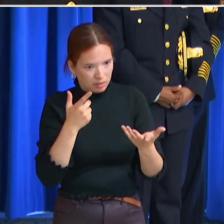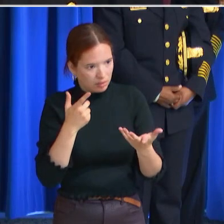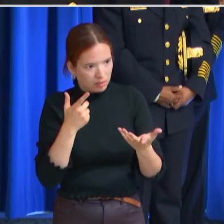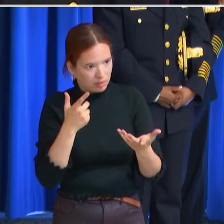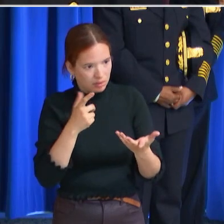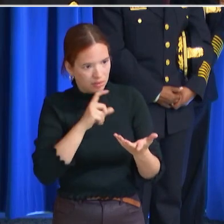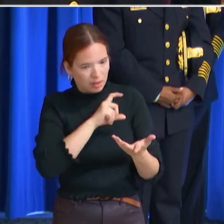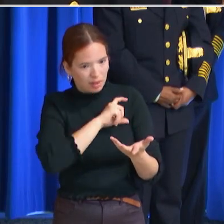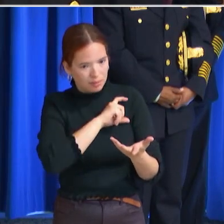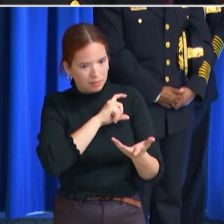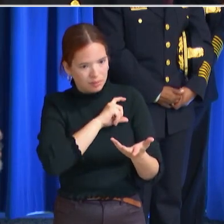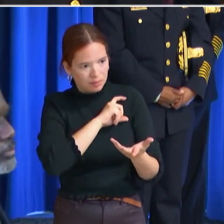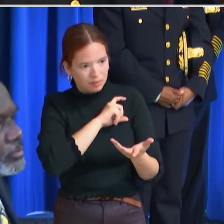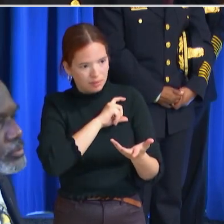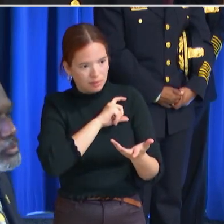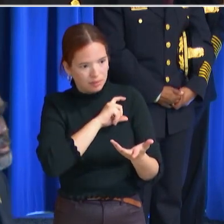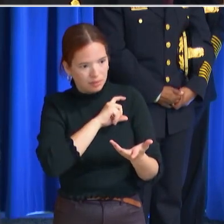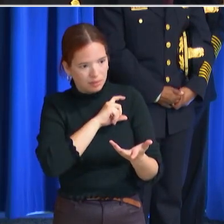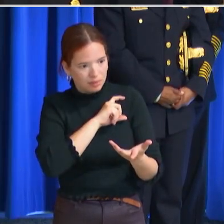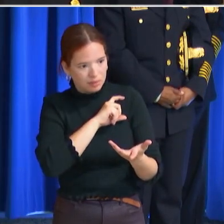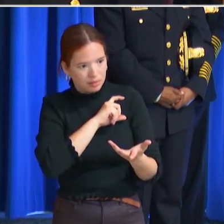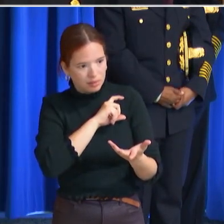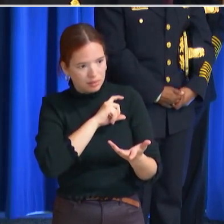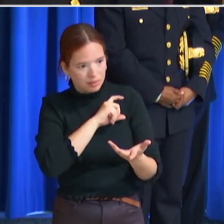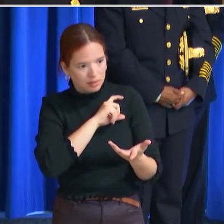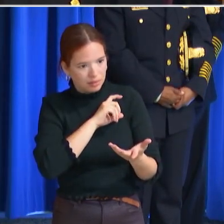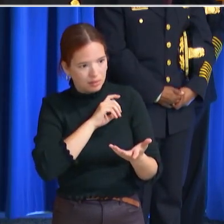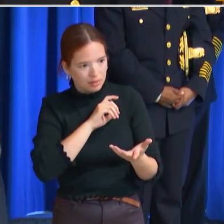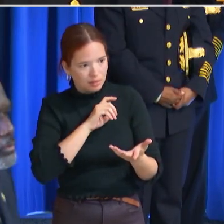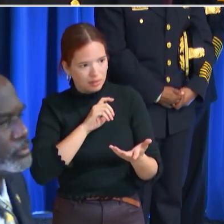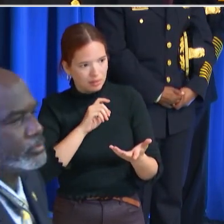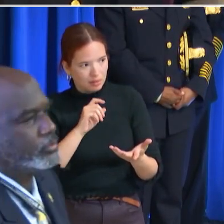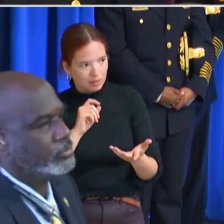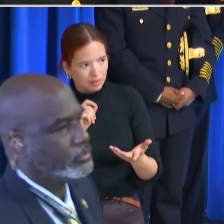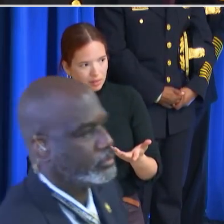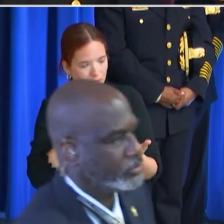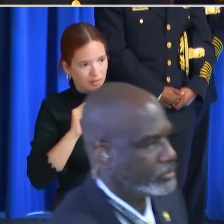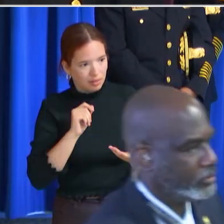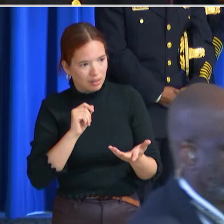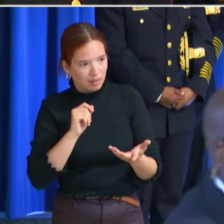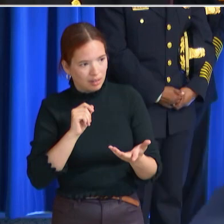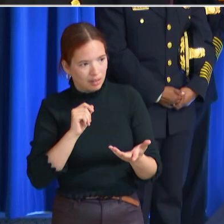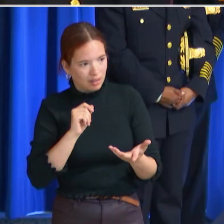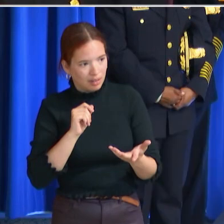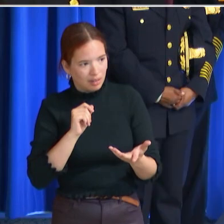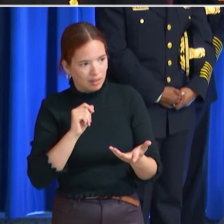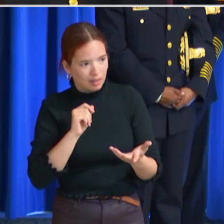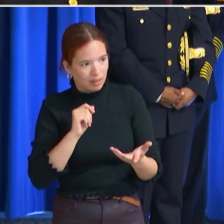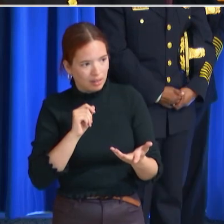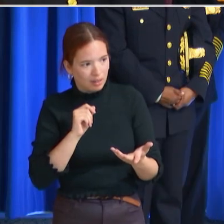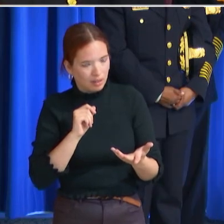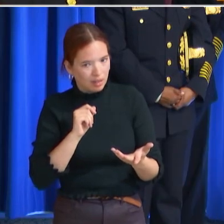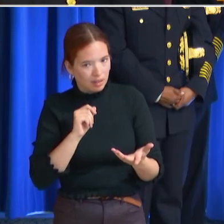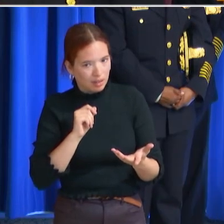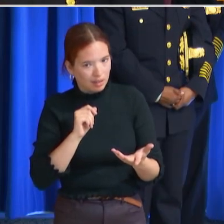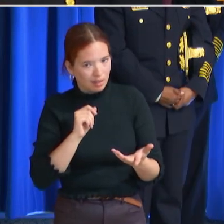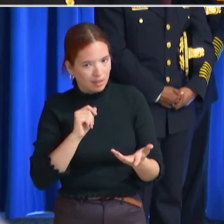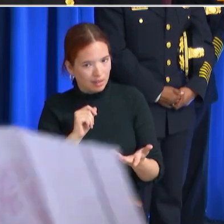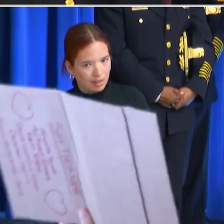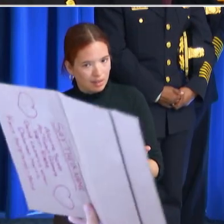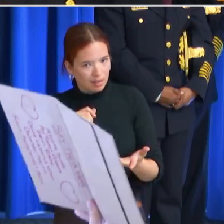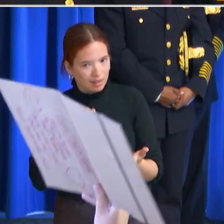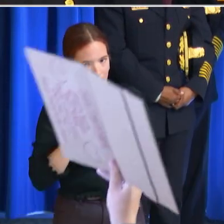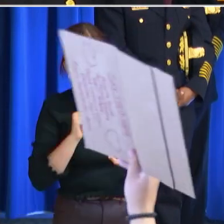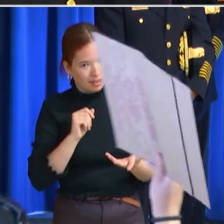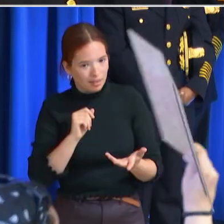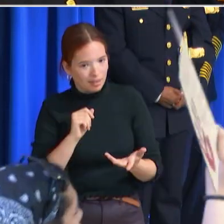say we want you to be a crime fighter, that's what I mean. I need some water, y'all. I need some water, y'all. I'm walking out to get some